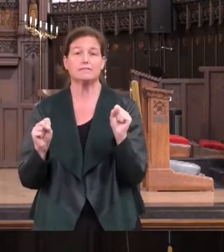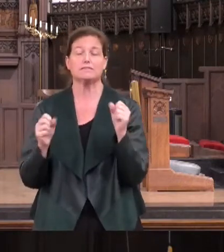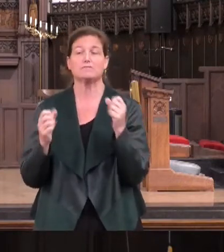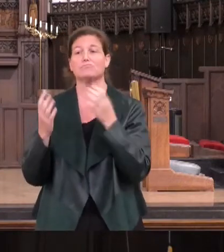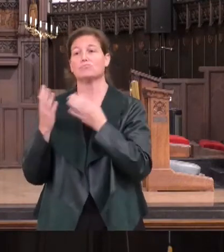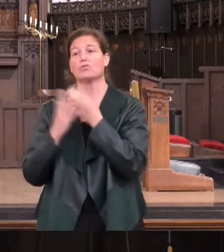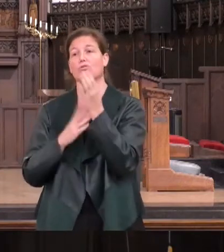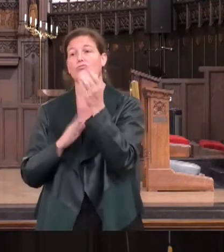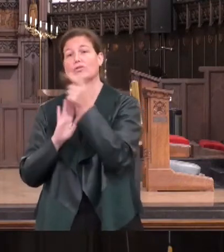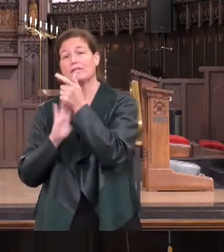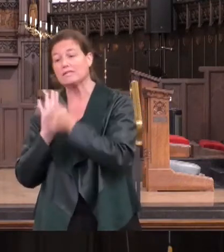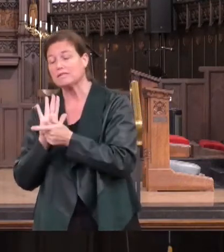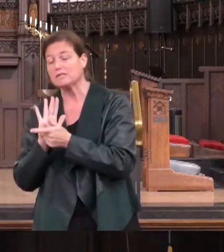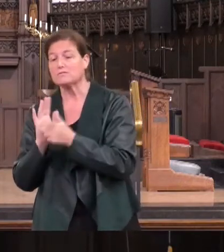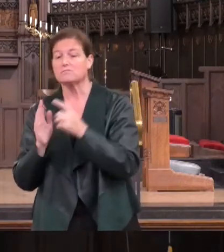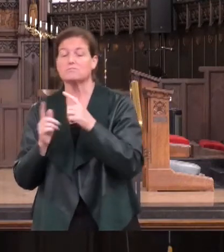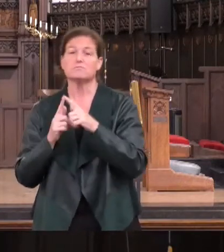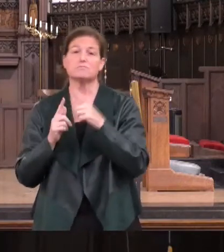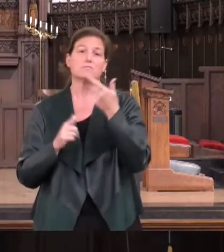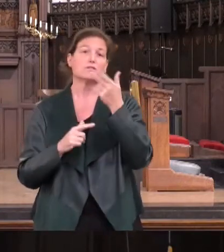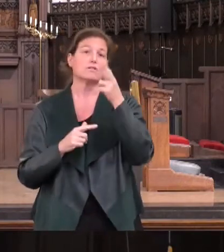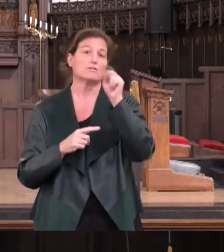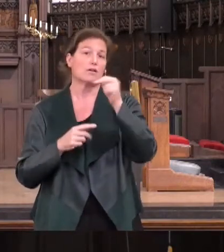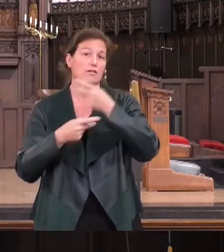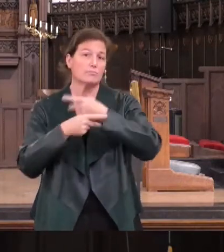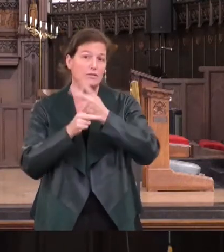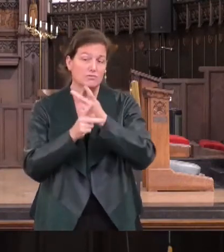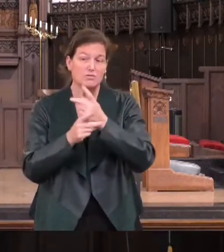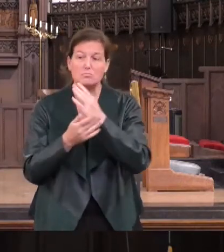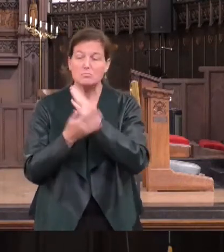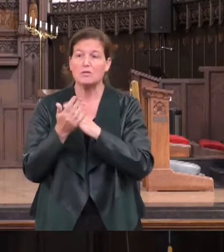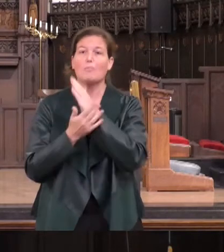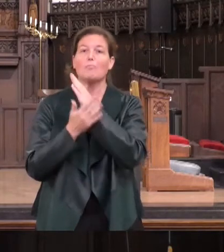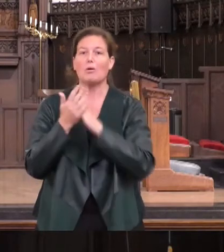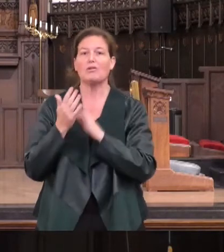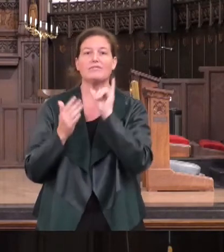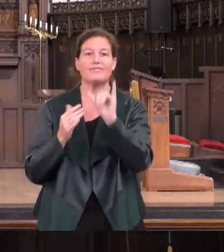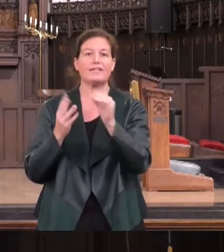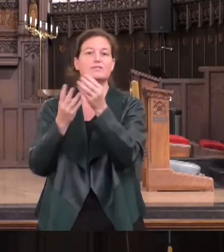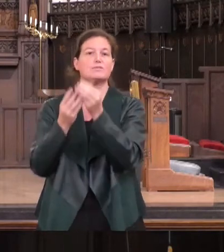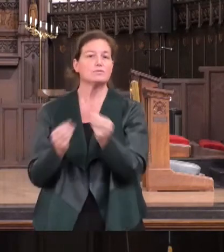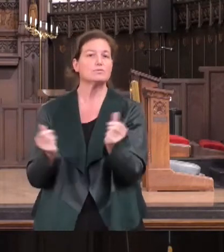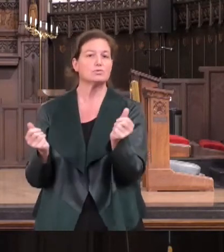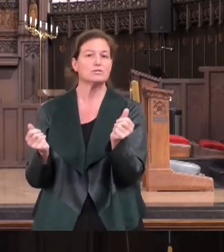legislation and inviting gun manufacturers to become part of the solution.